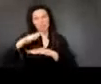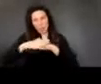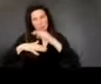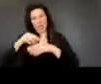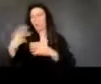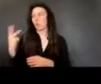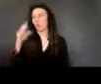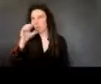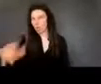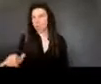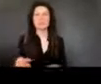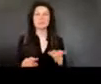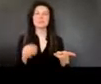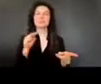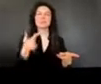I guess it's my turn.